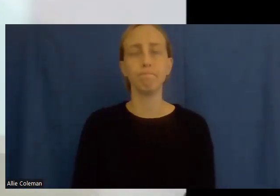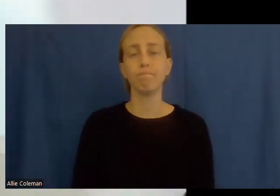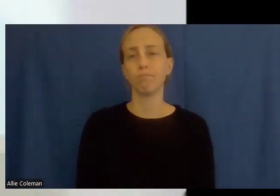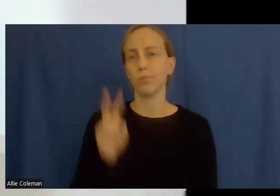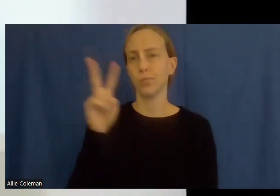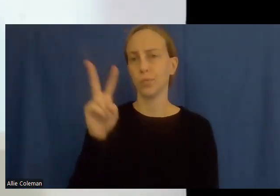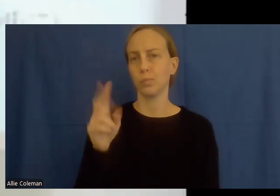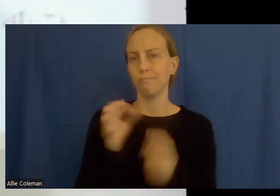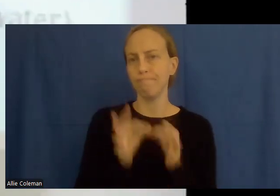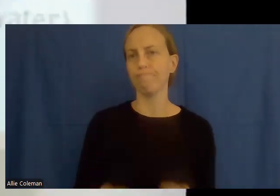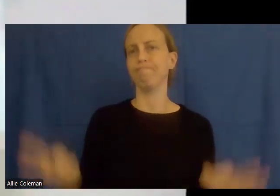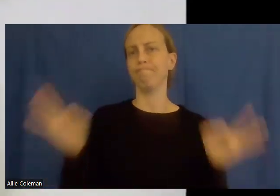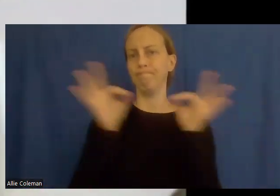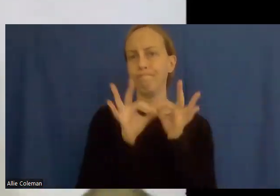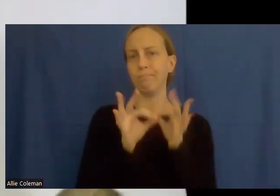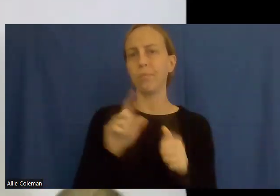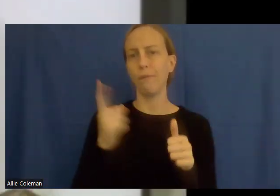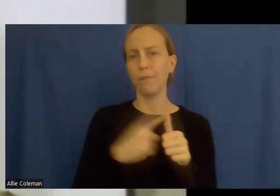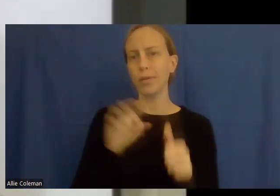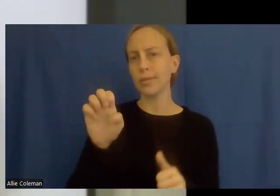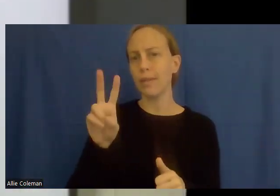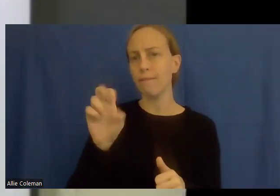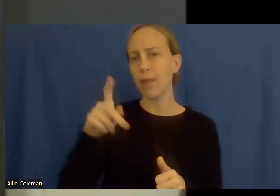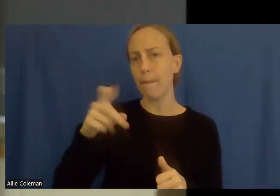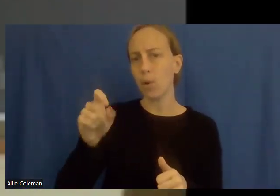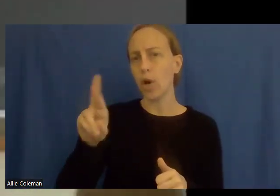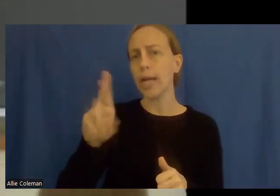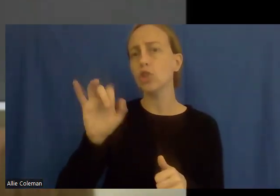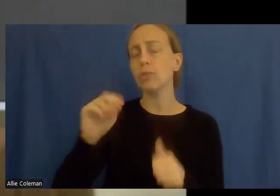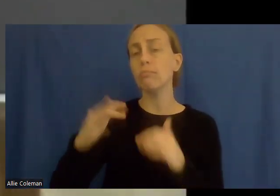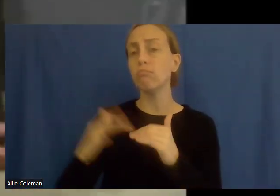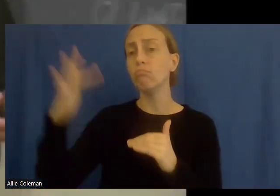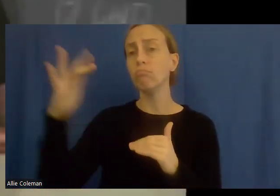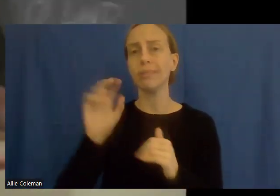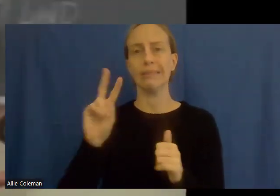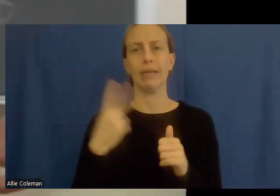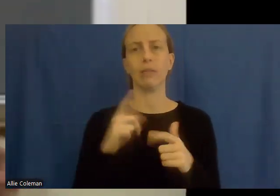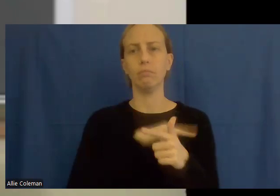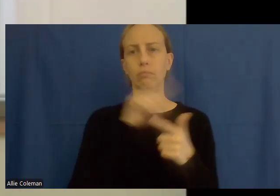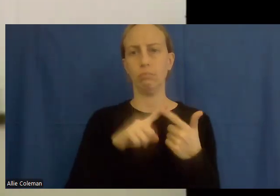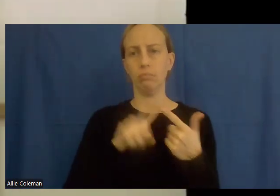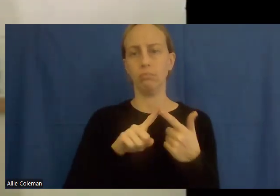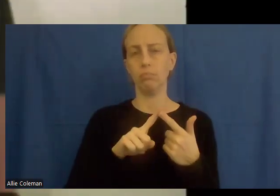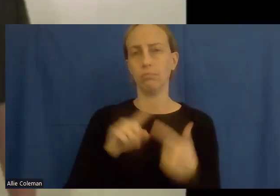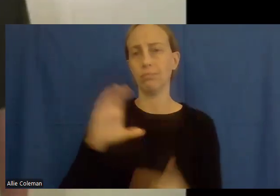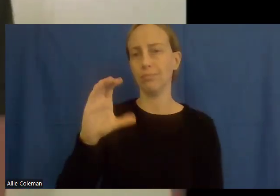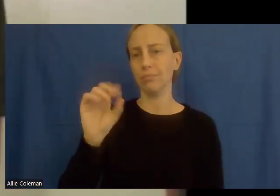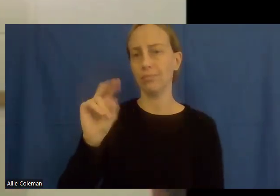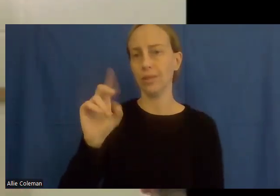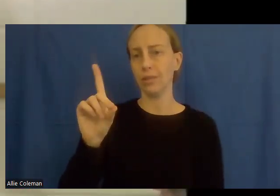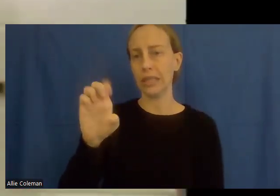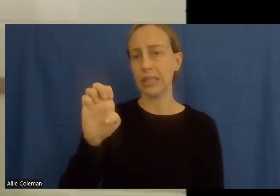looking at evaporation, and this is the second one, condensation. Basically, you can say that these two are opposites. You